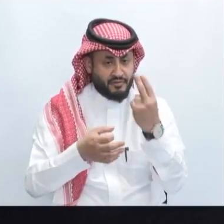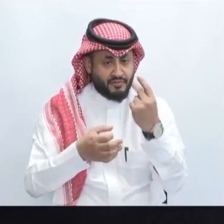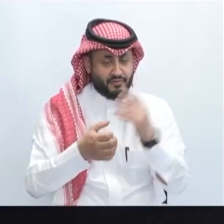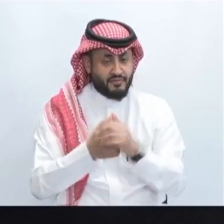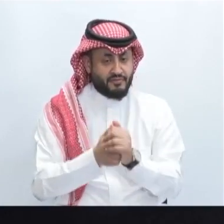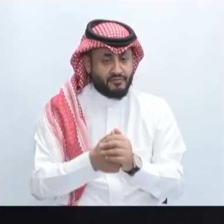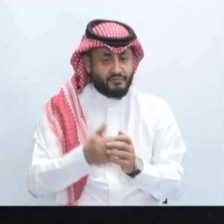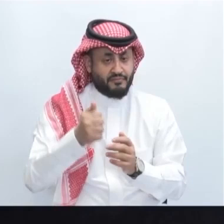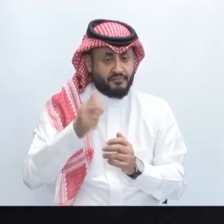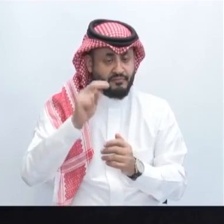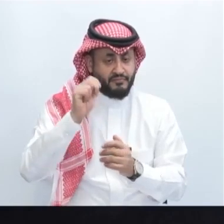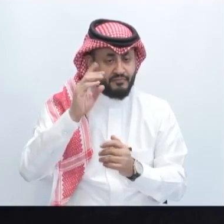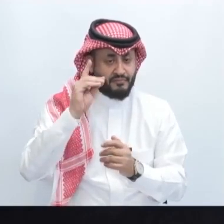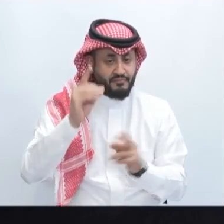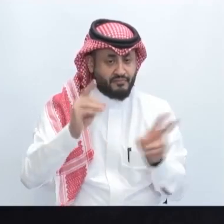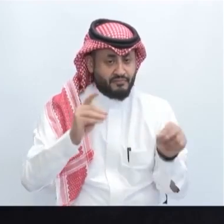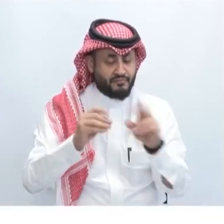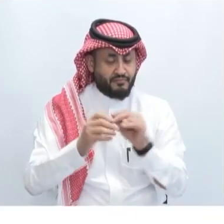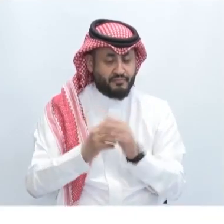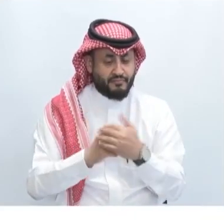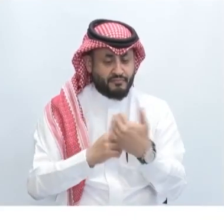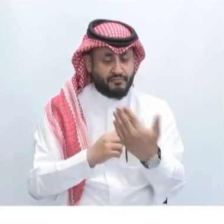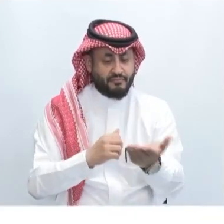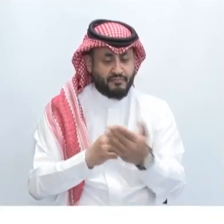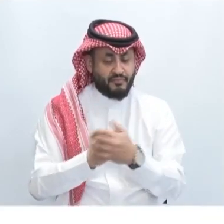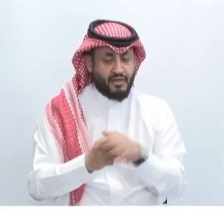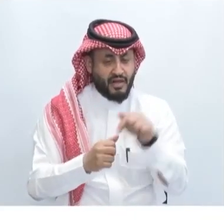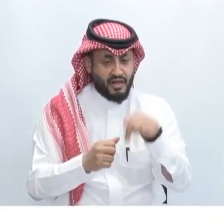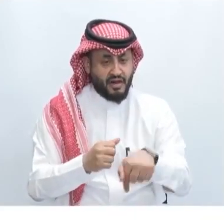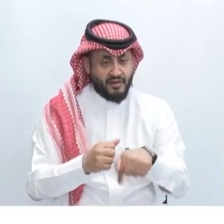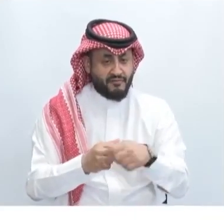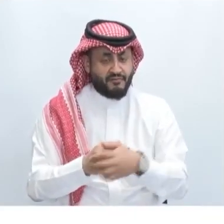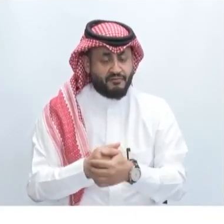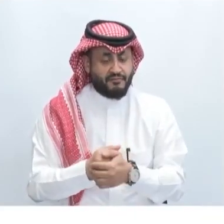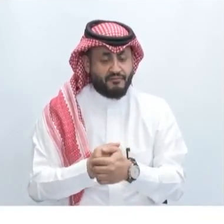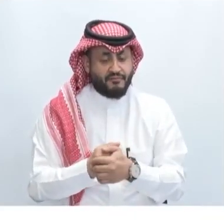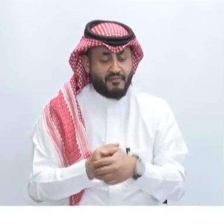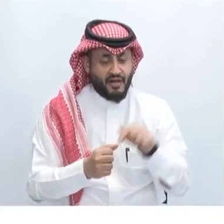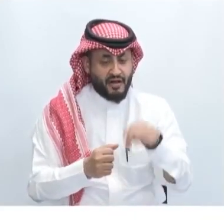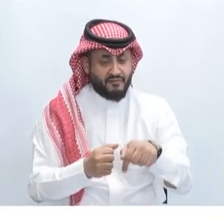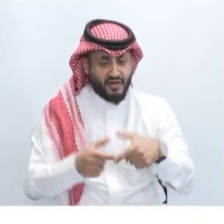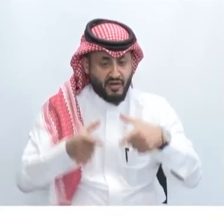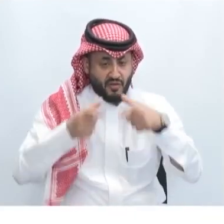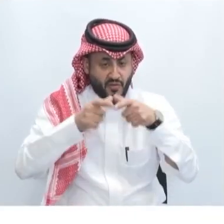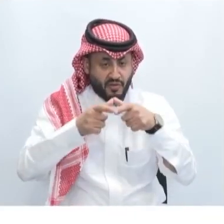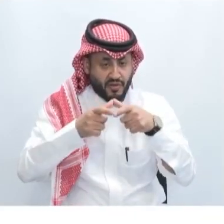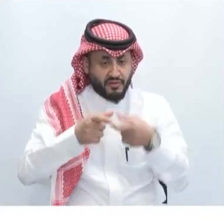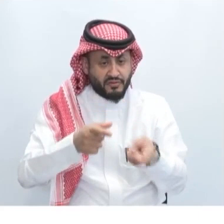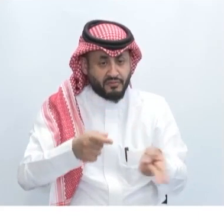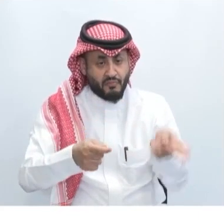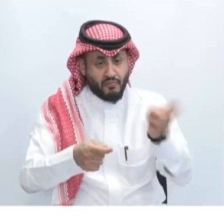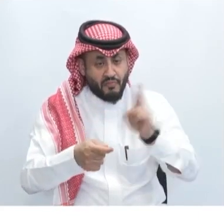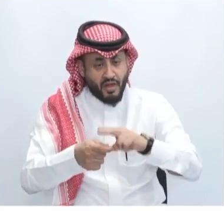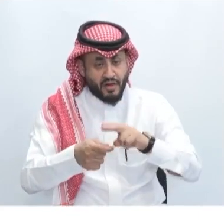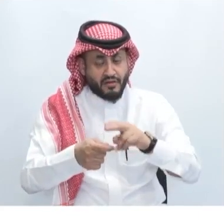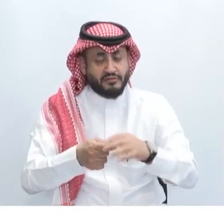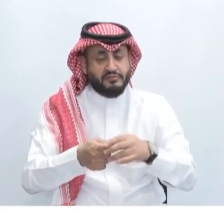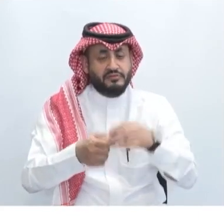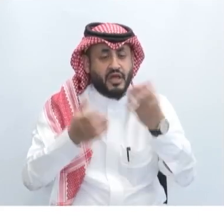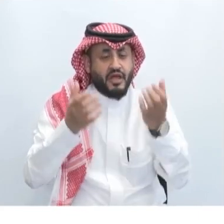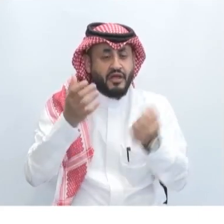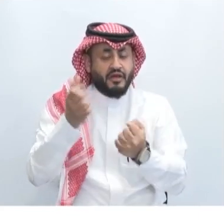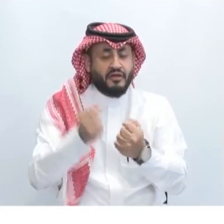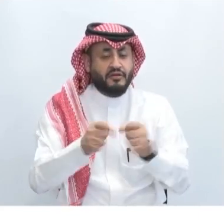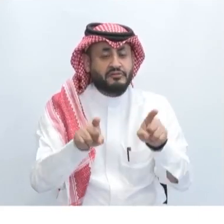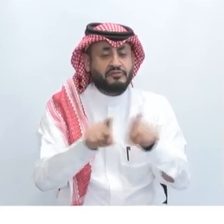can use and. For example, do you have cookies? Yes, I have